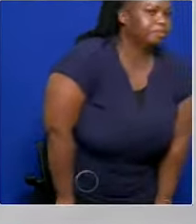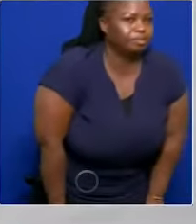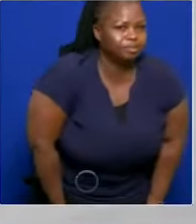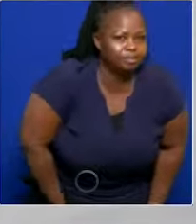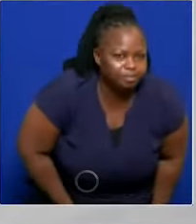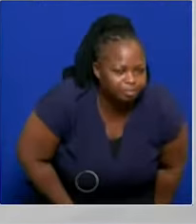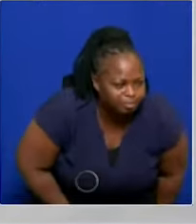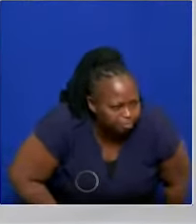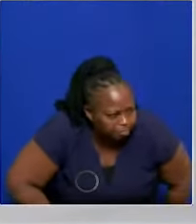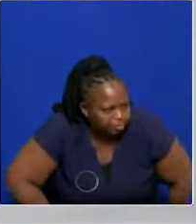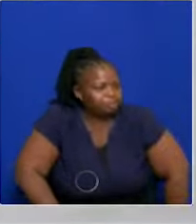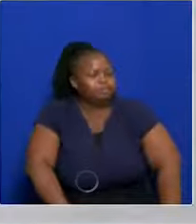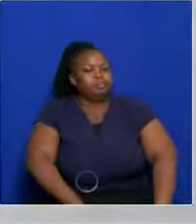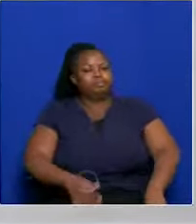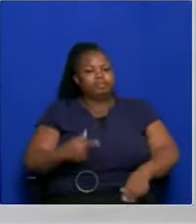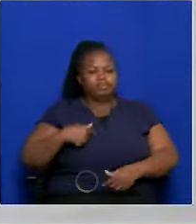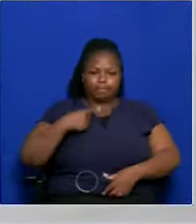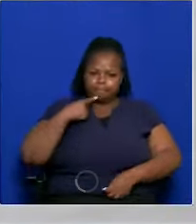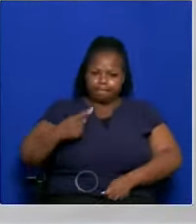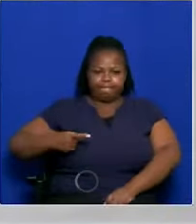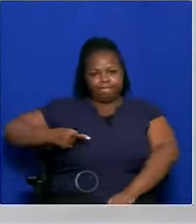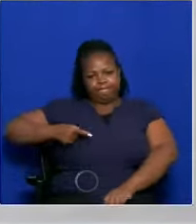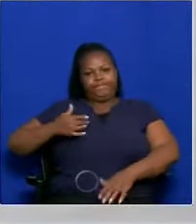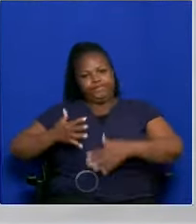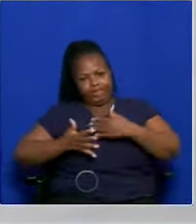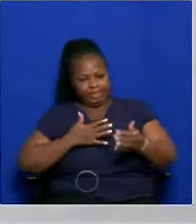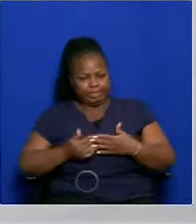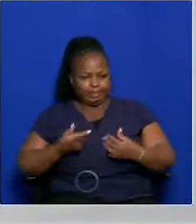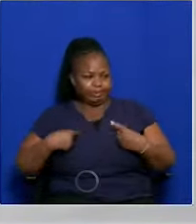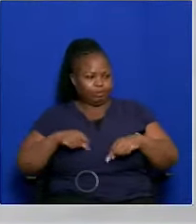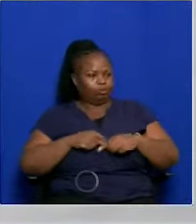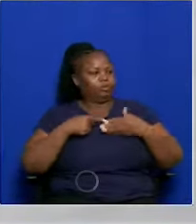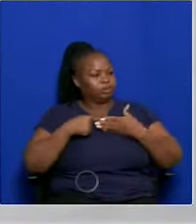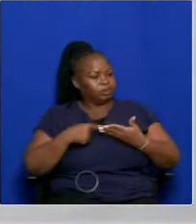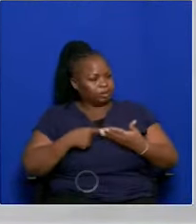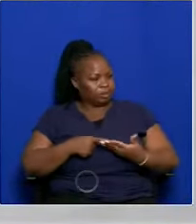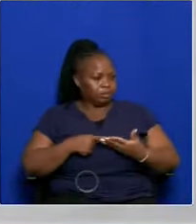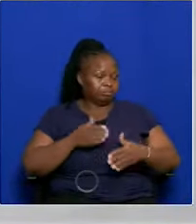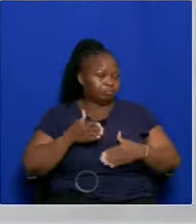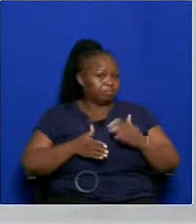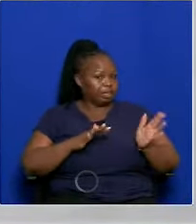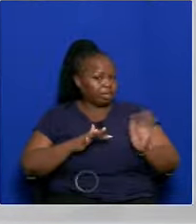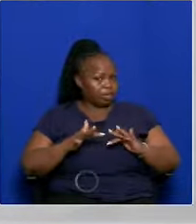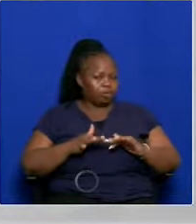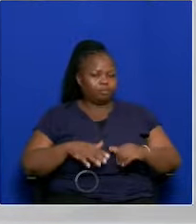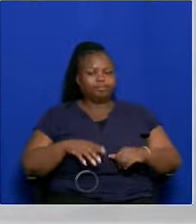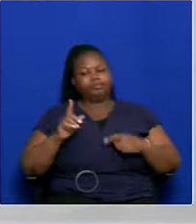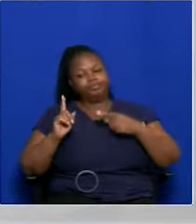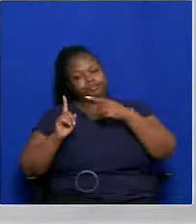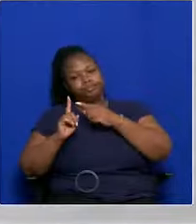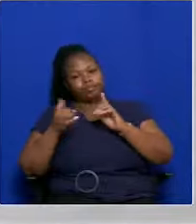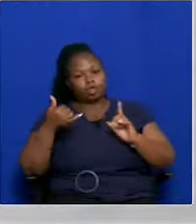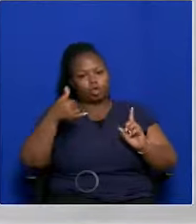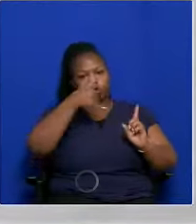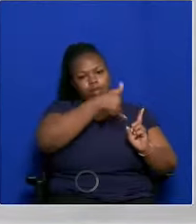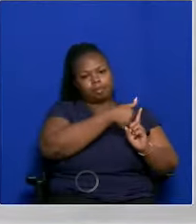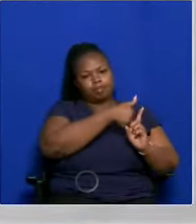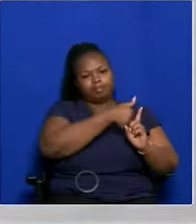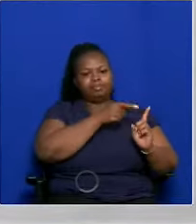whatever we discussed, it ended by Nkosi phoning him and him indicating to